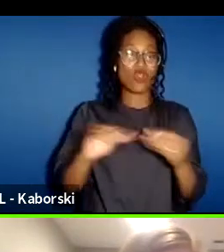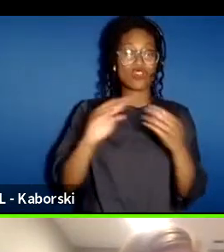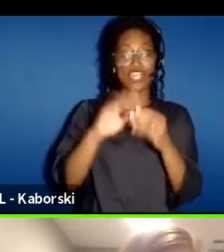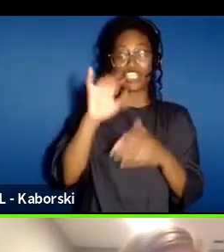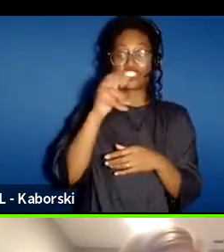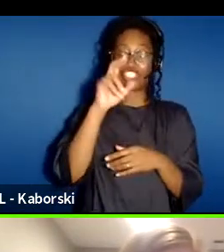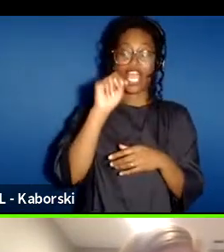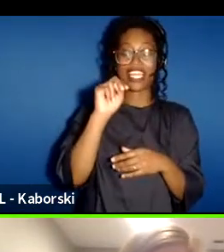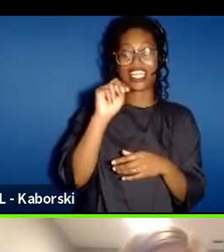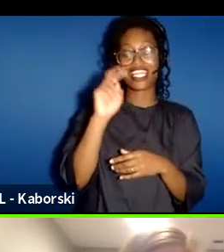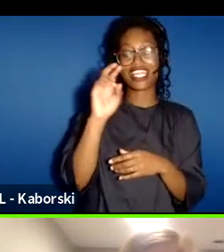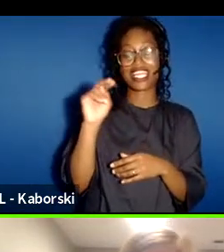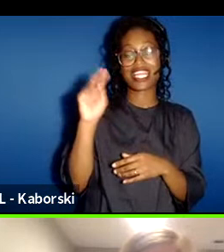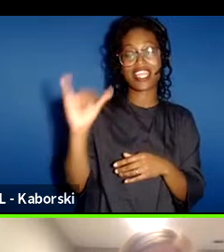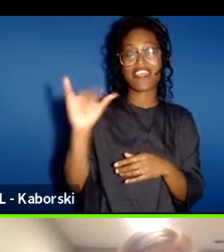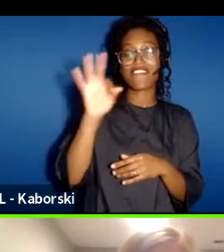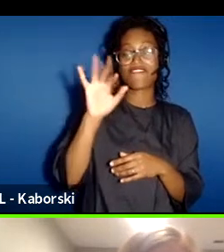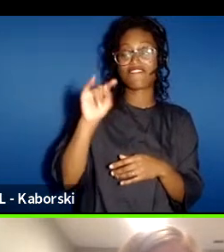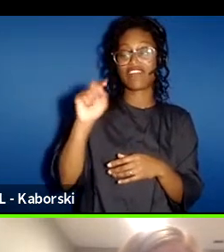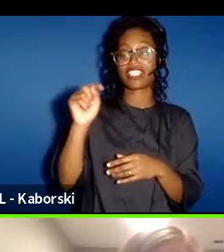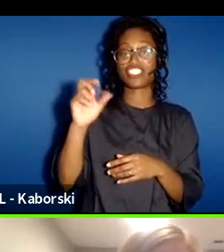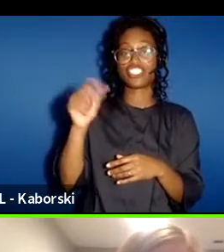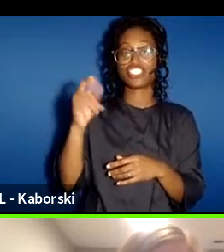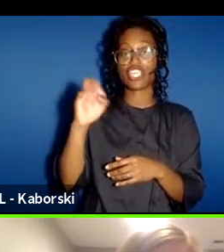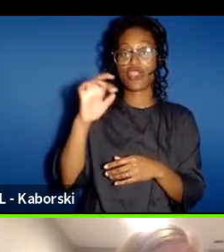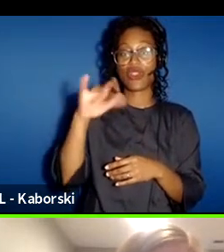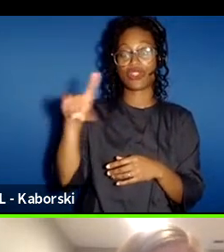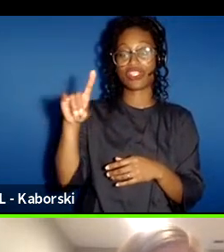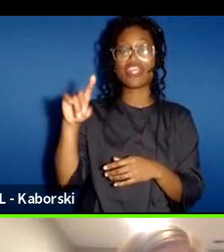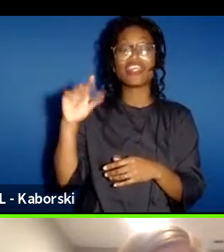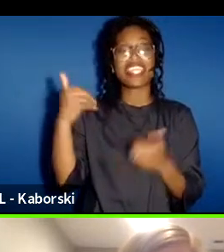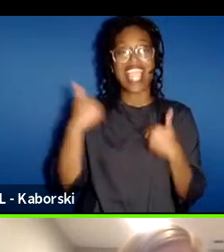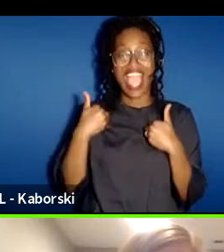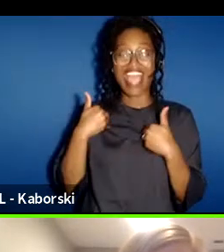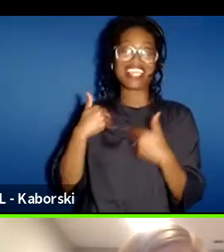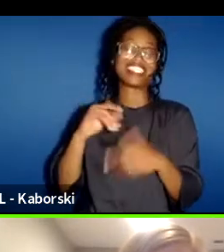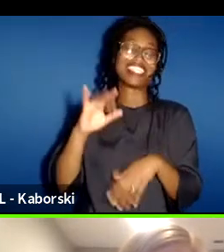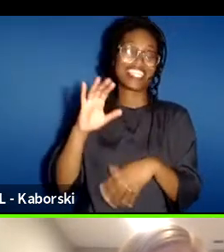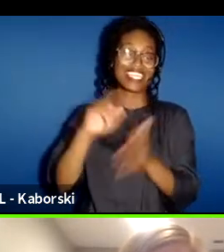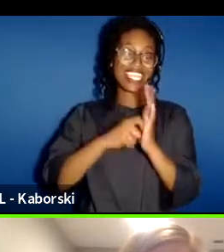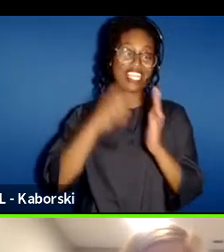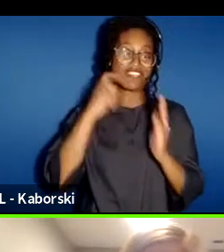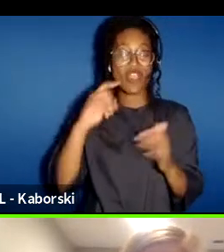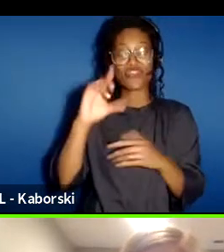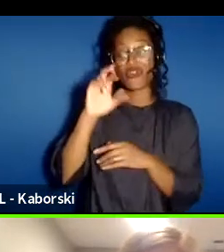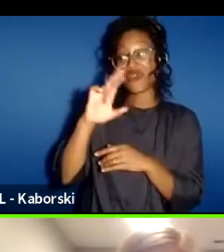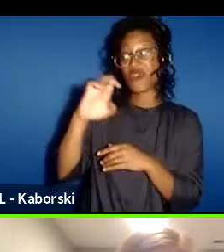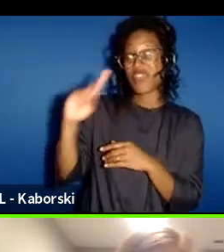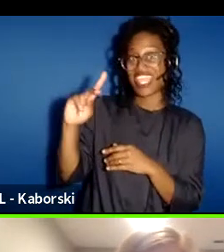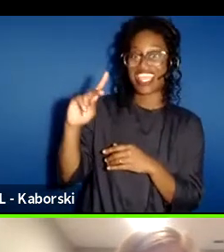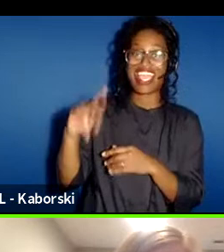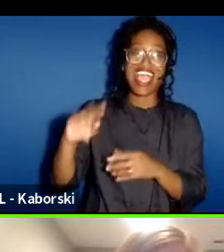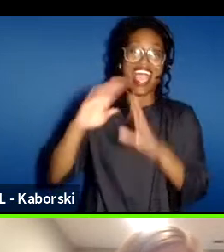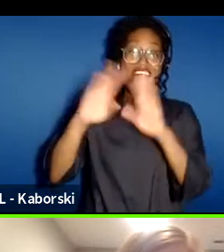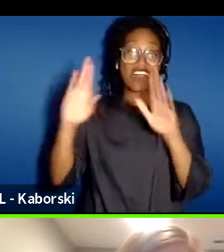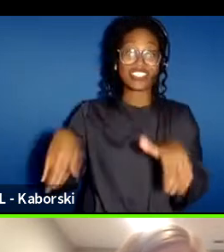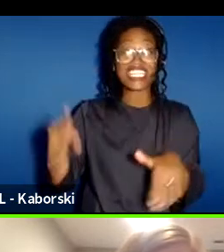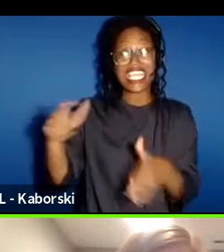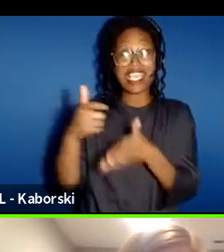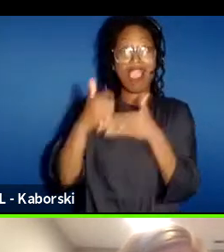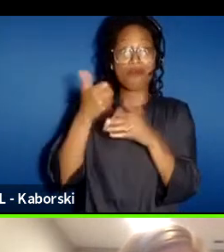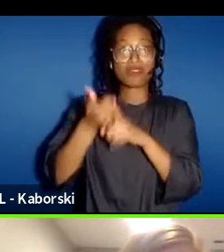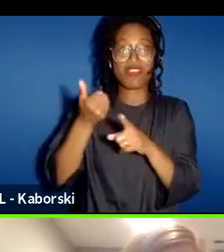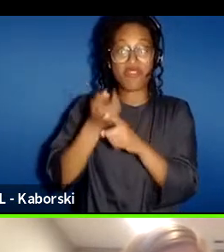U.S. Treasury agent who held the keys to the Rick House. And as legend has it, he helped himself to a little bit